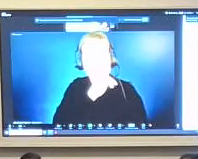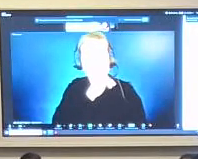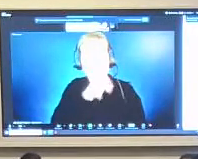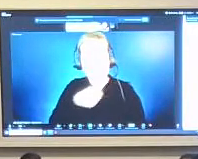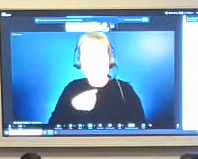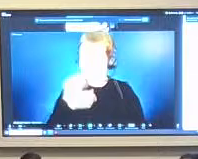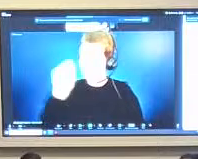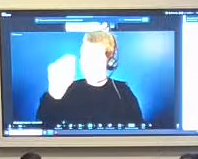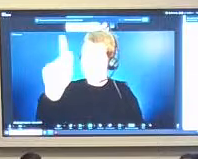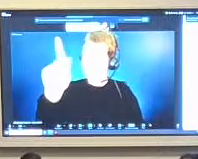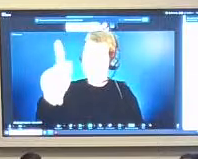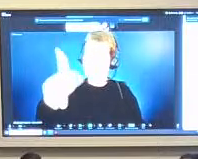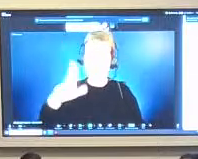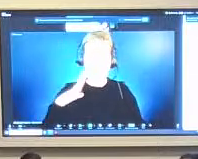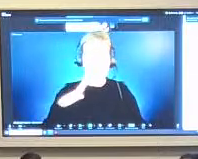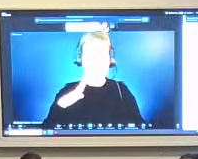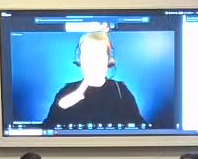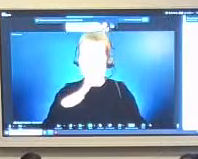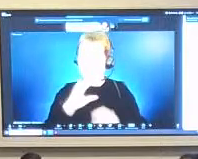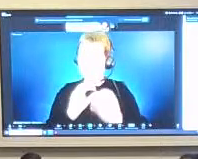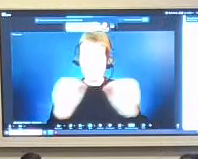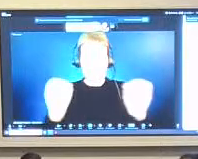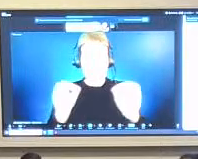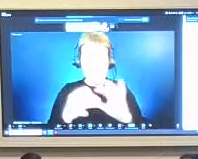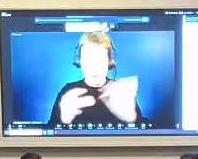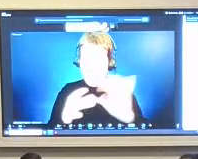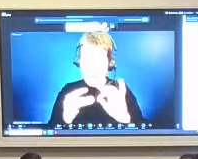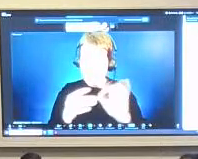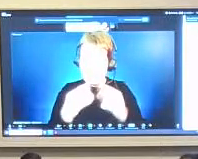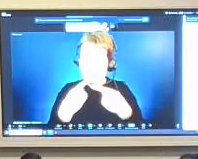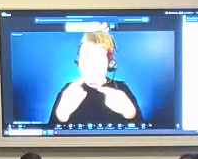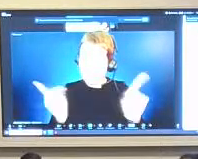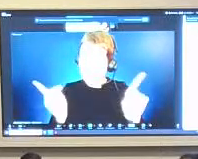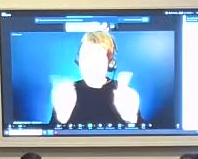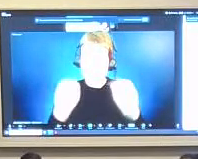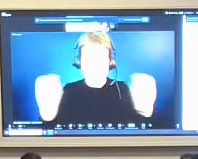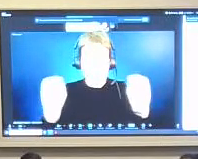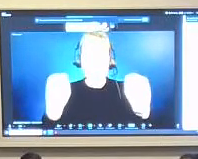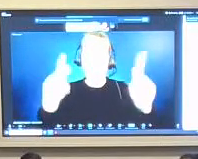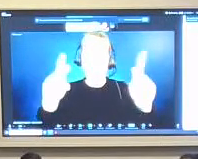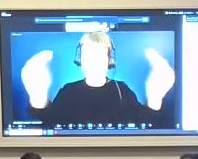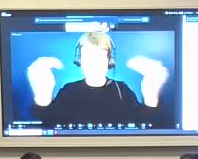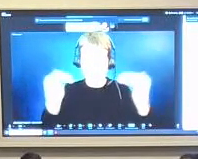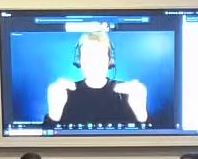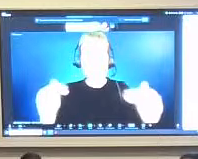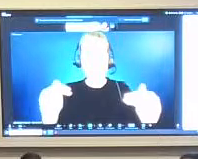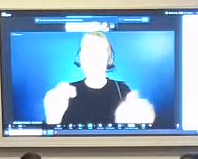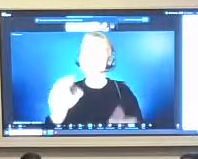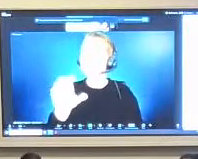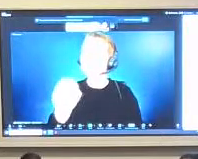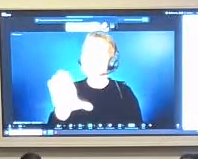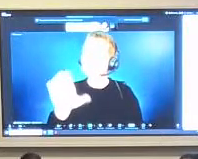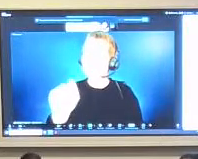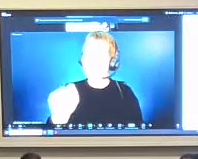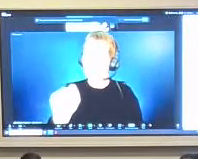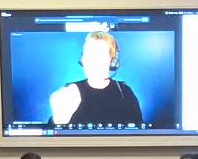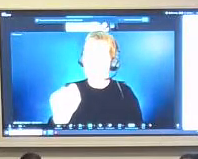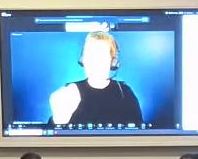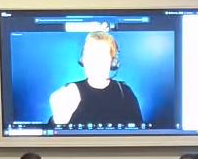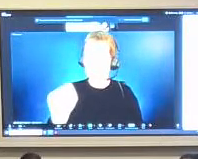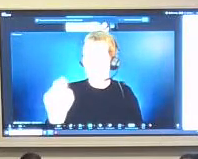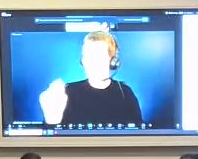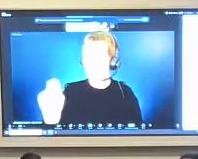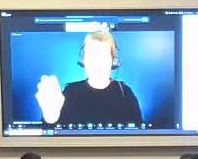Well, if we have no public comments, we'll move on. The October, November meeting minutes.